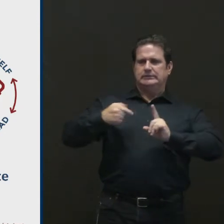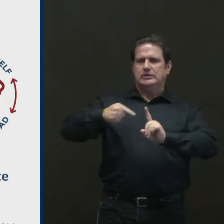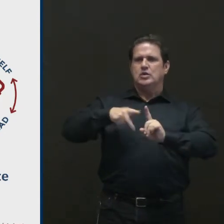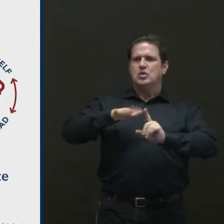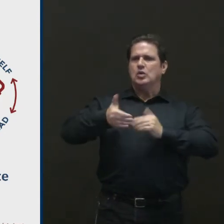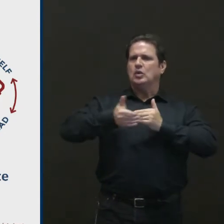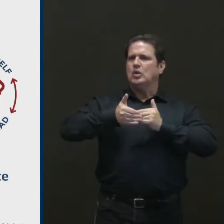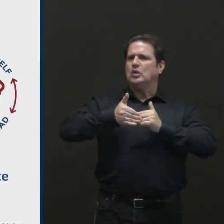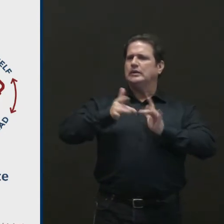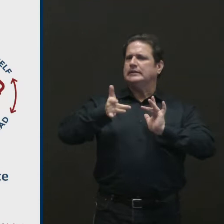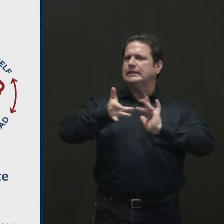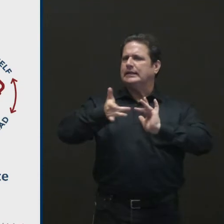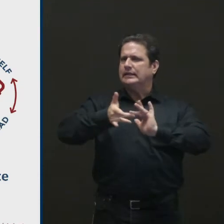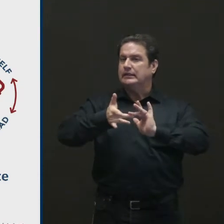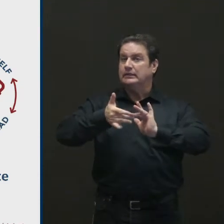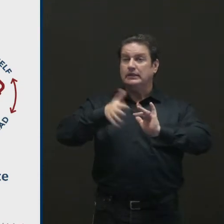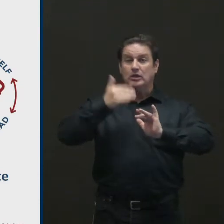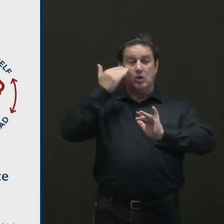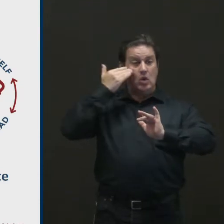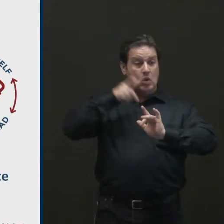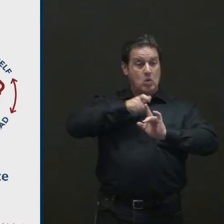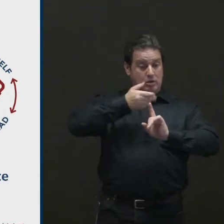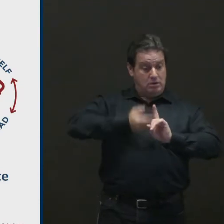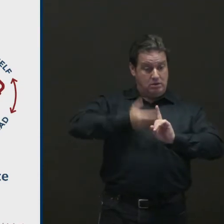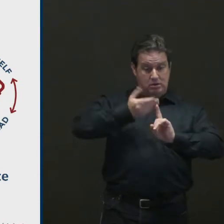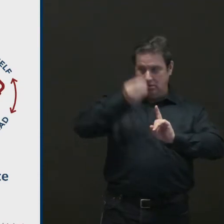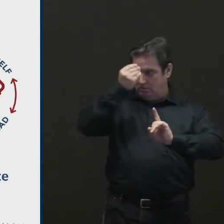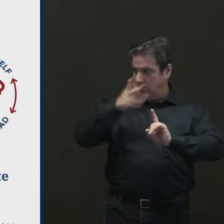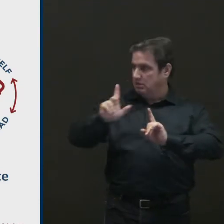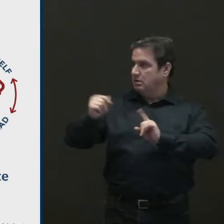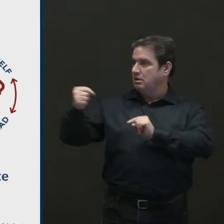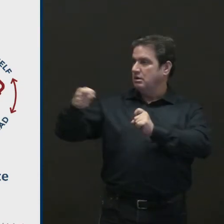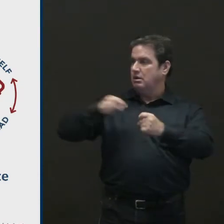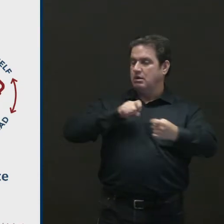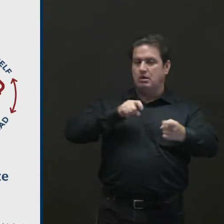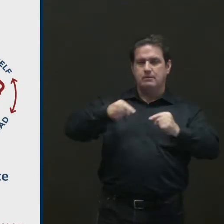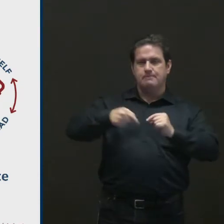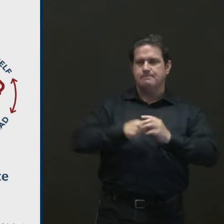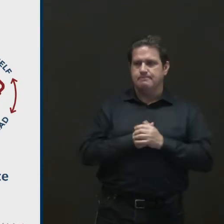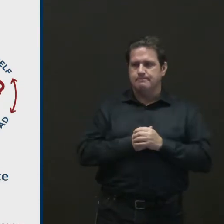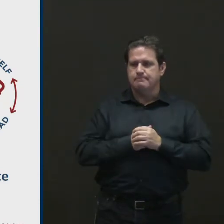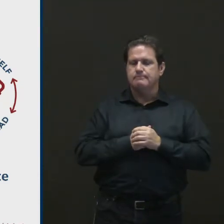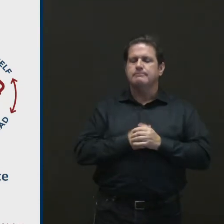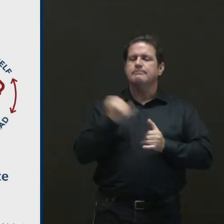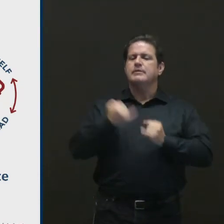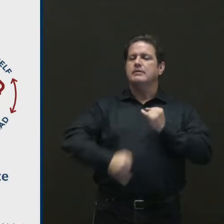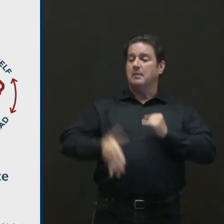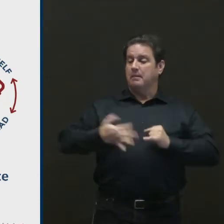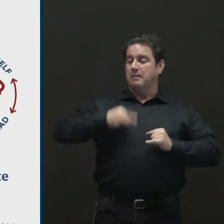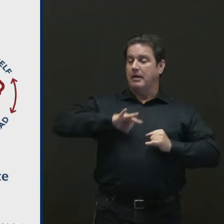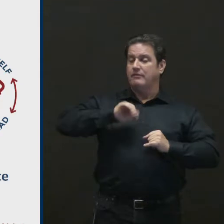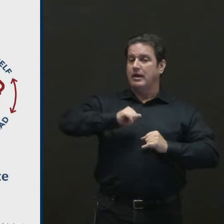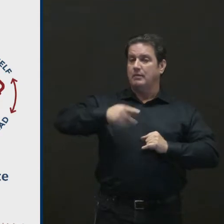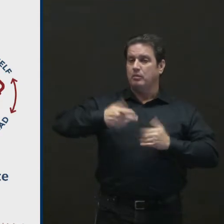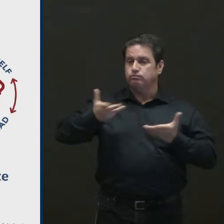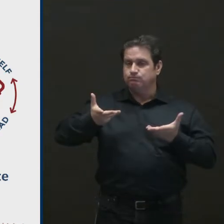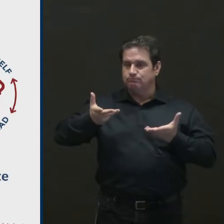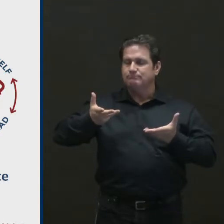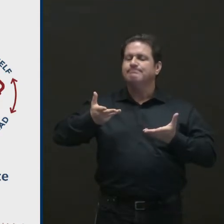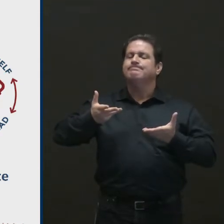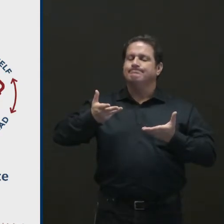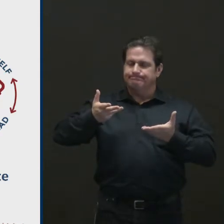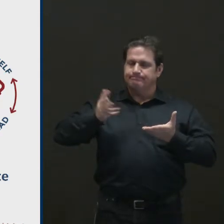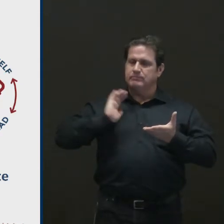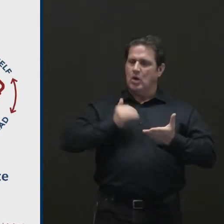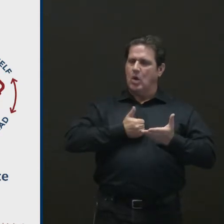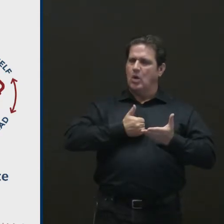close contacts that may not be known to the COVID positive individual. And a final benefit of the app is that our